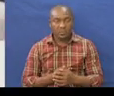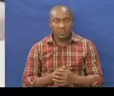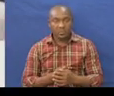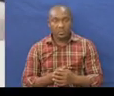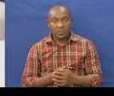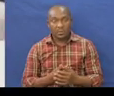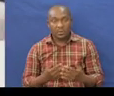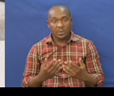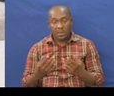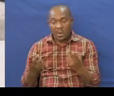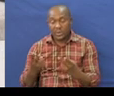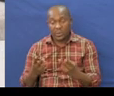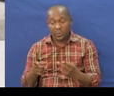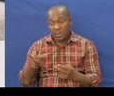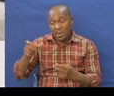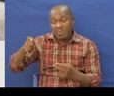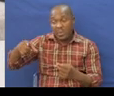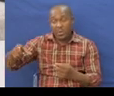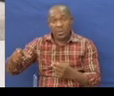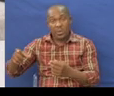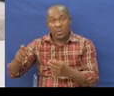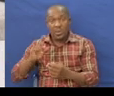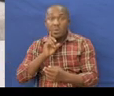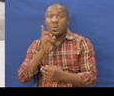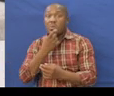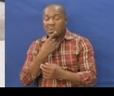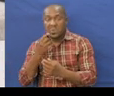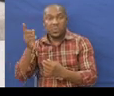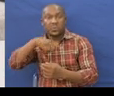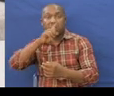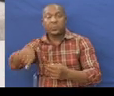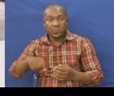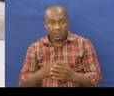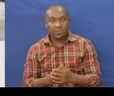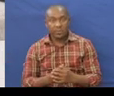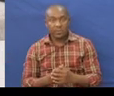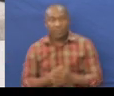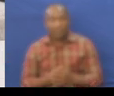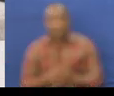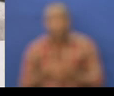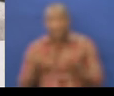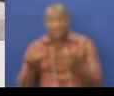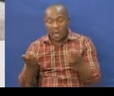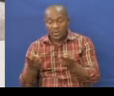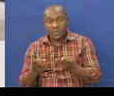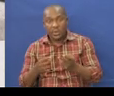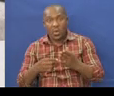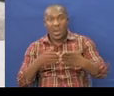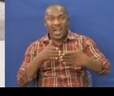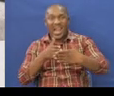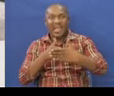of the respondents, sometimes it might face you, but not only that, but limited time to accomplish your